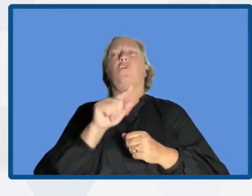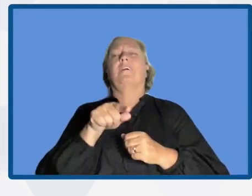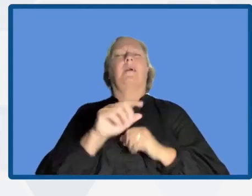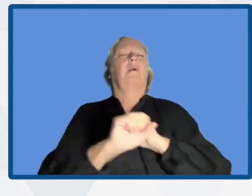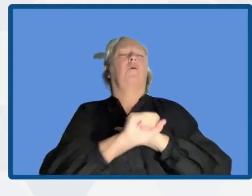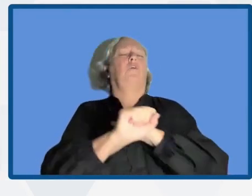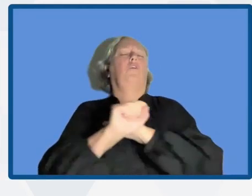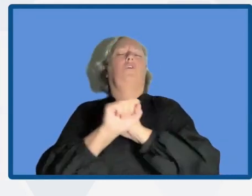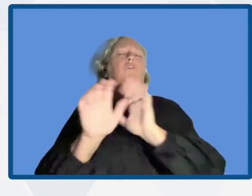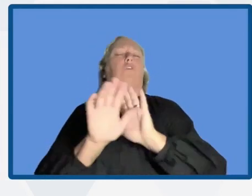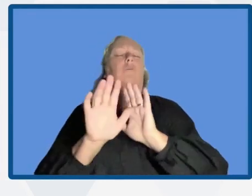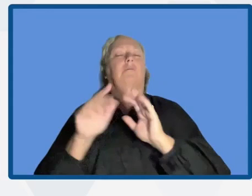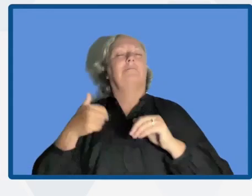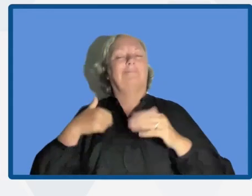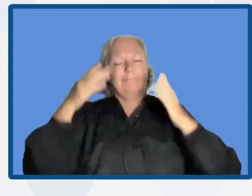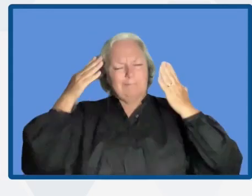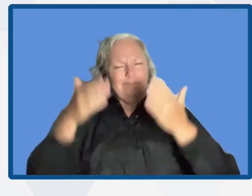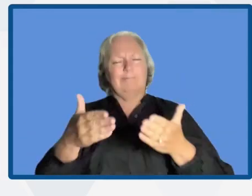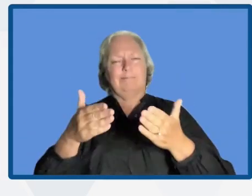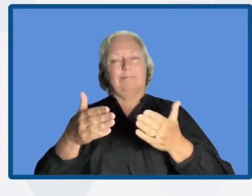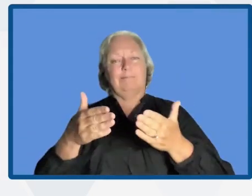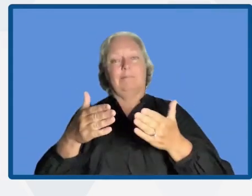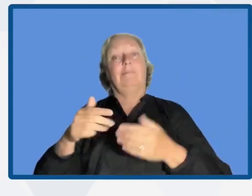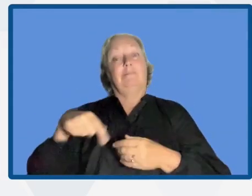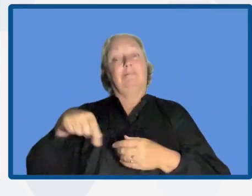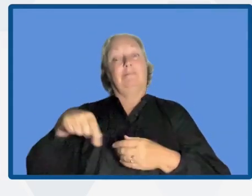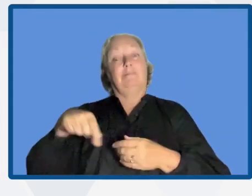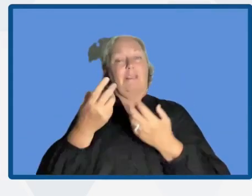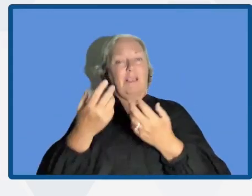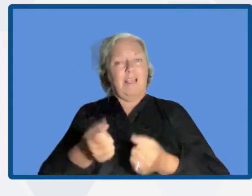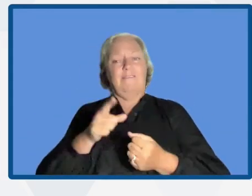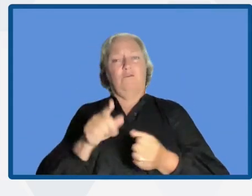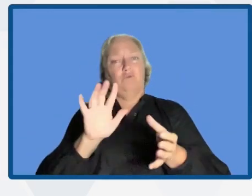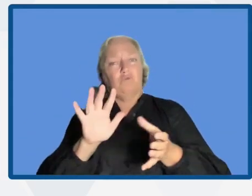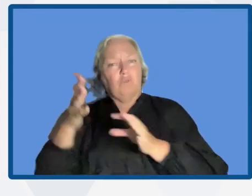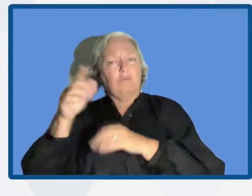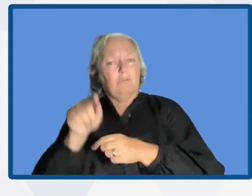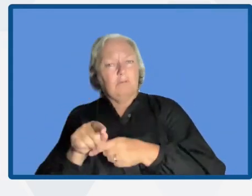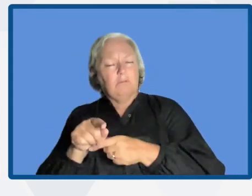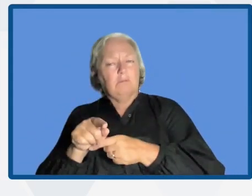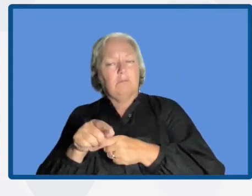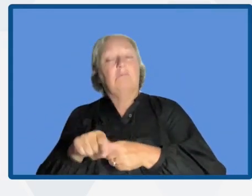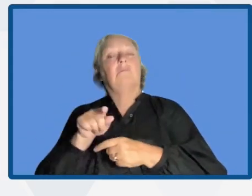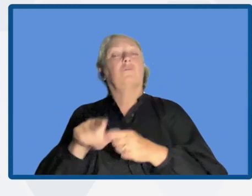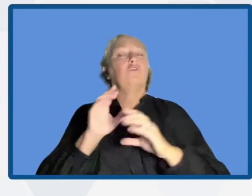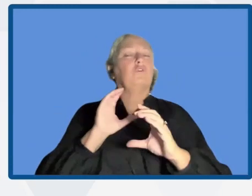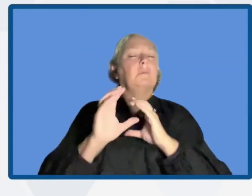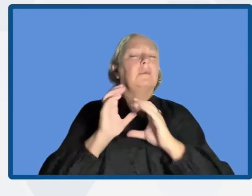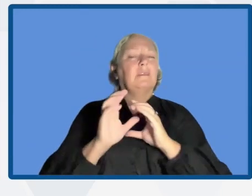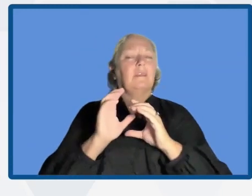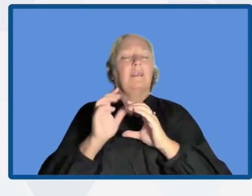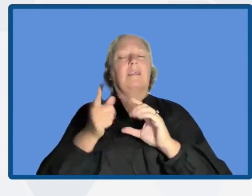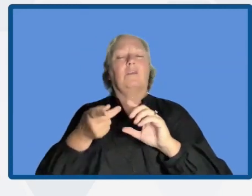on the fact that when we are faced with disasters, these communications turned into humanitarian aid.